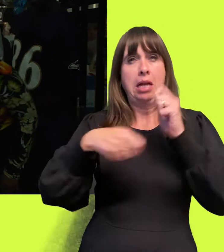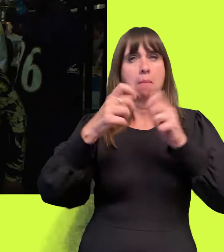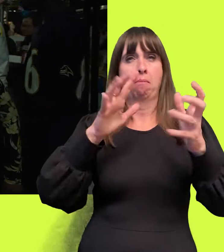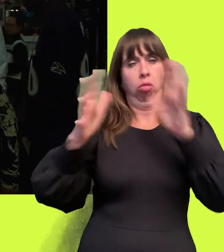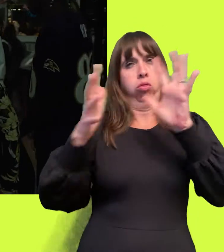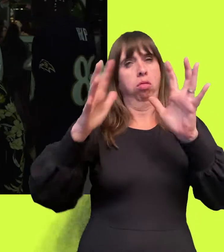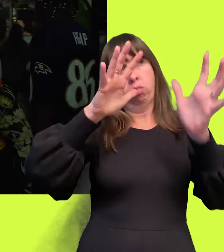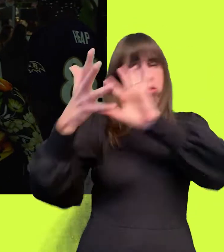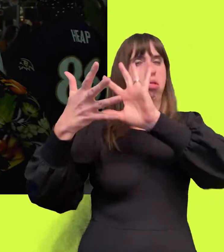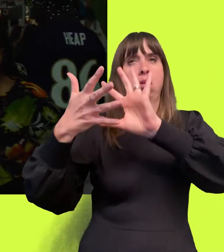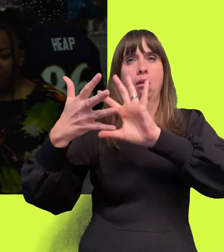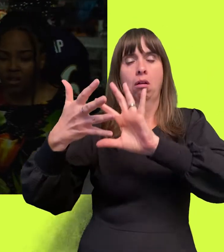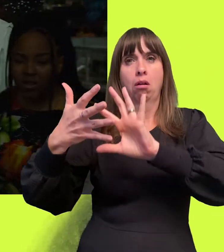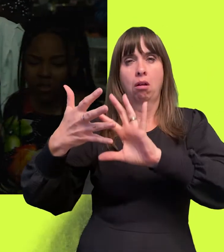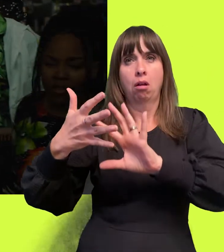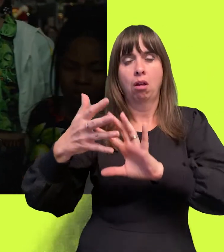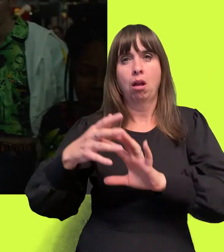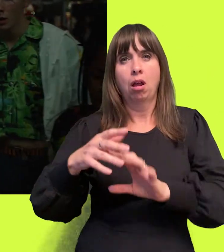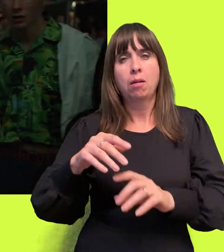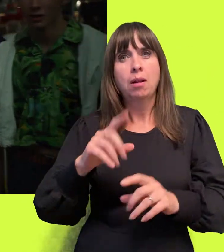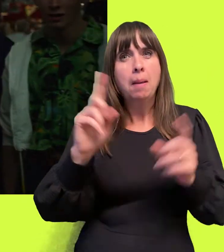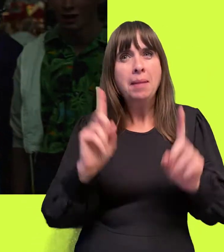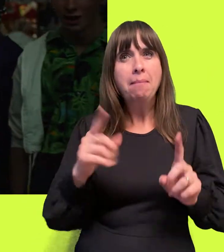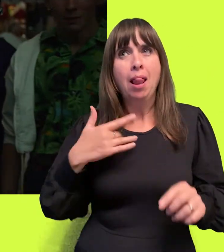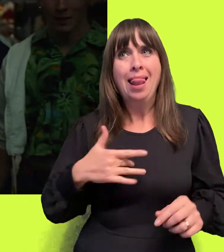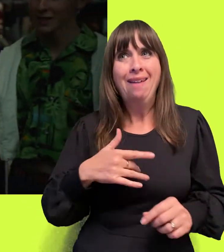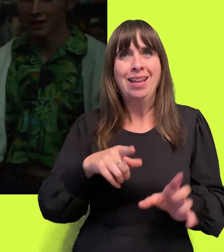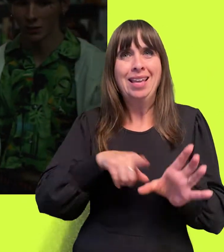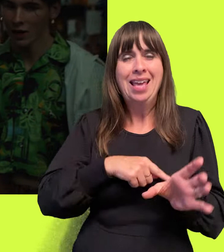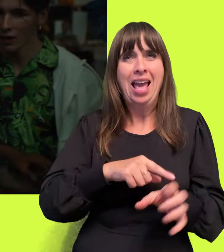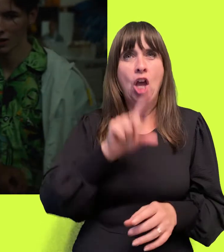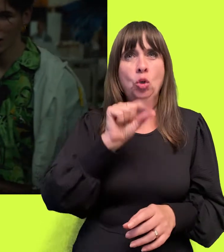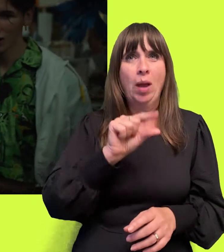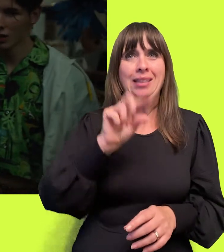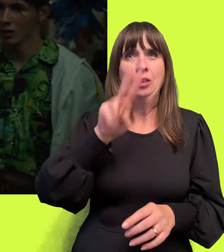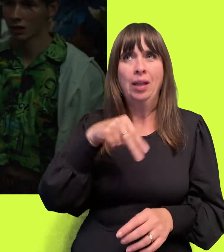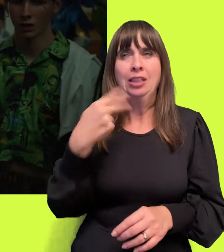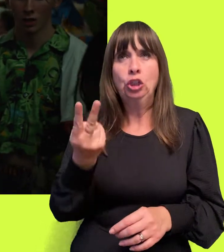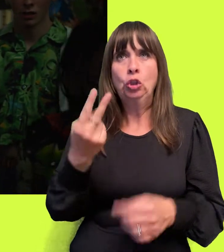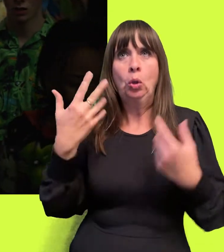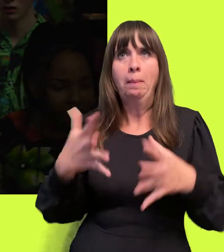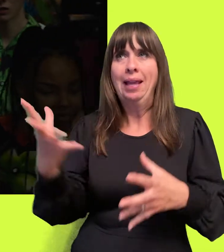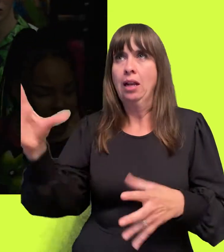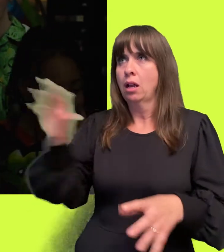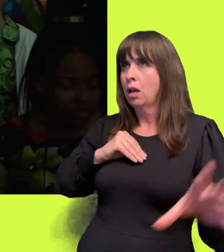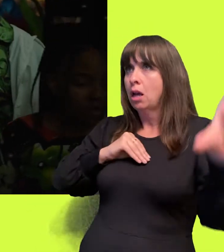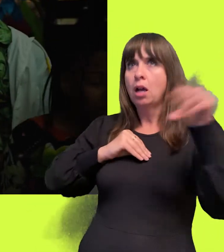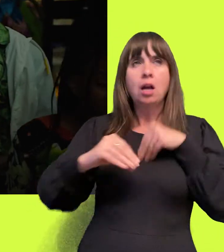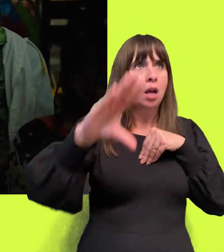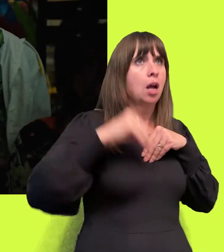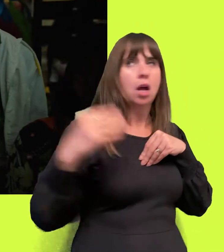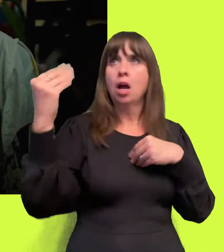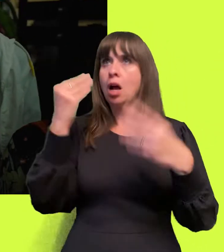scrambled. People in 2022 have been hearing voices. Beth ni'n gwylio? I know. From now, from your